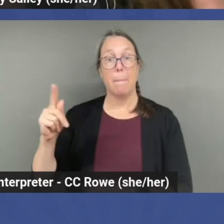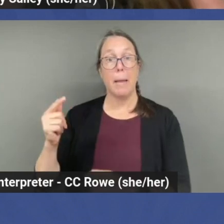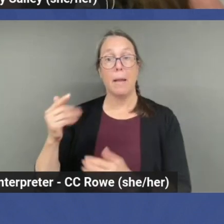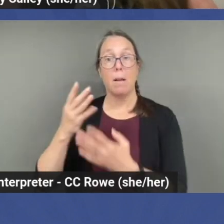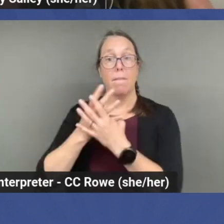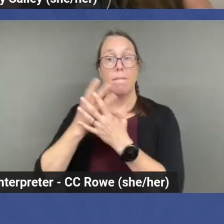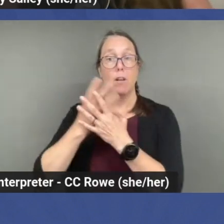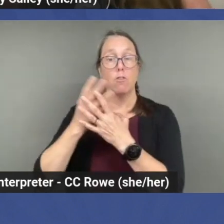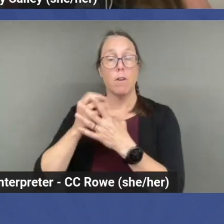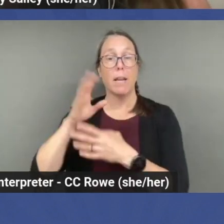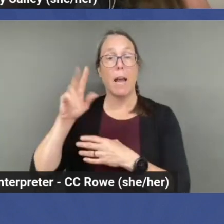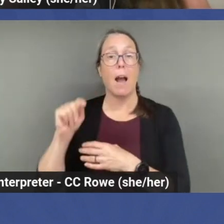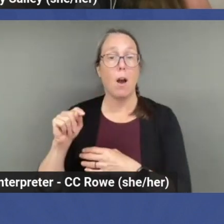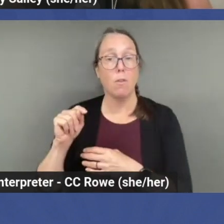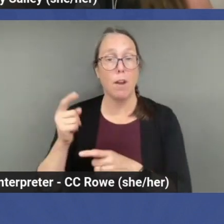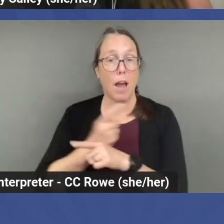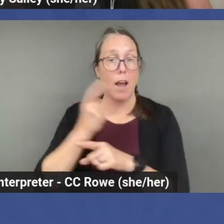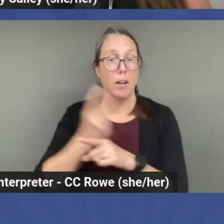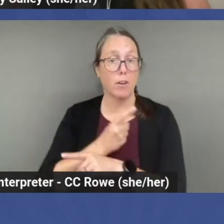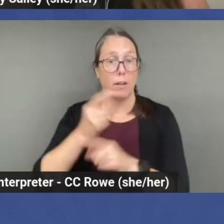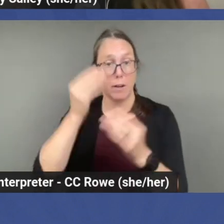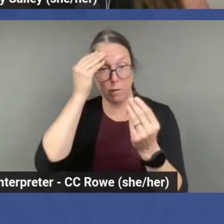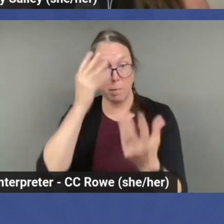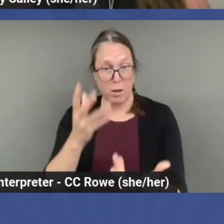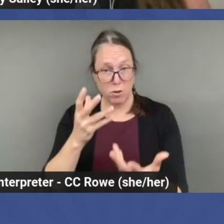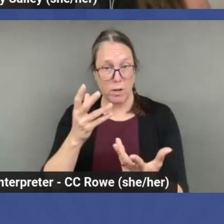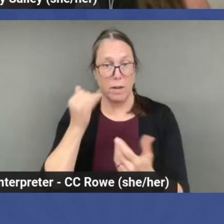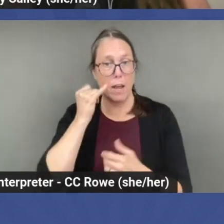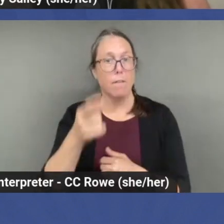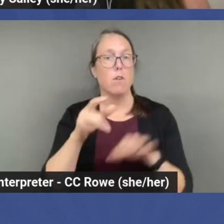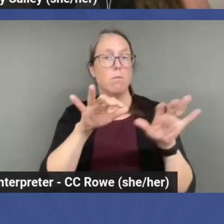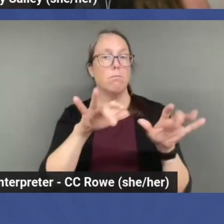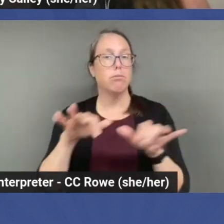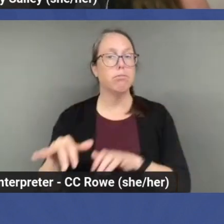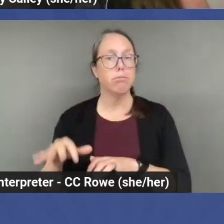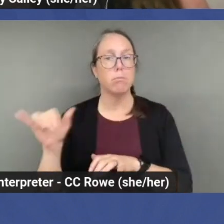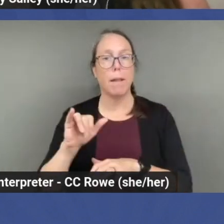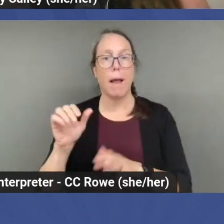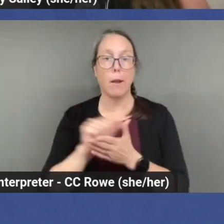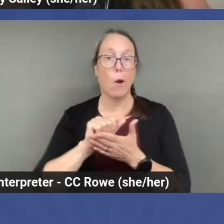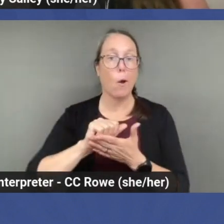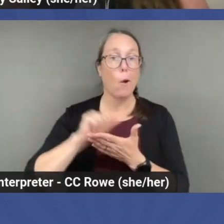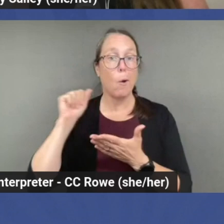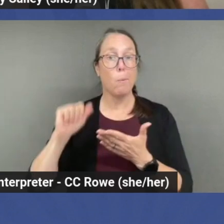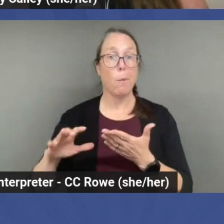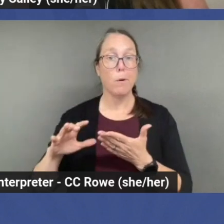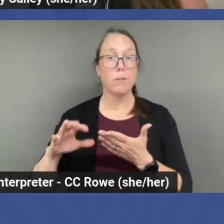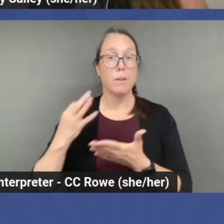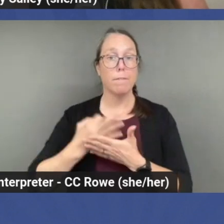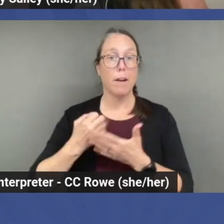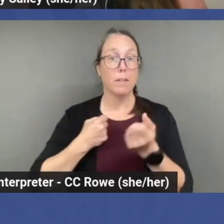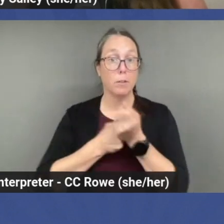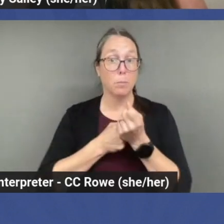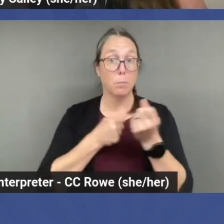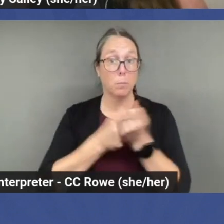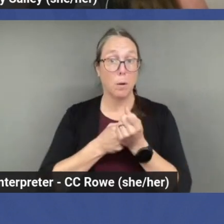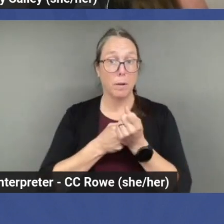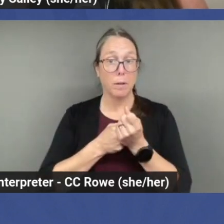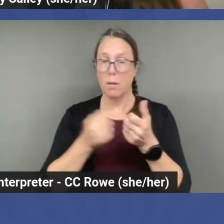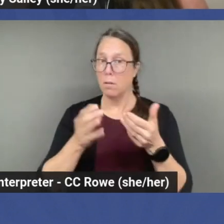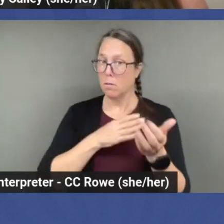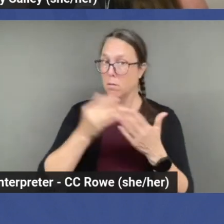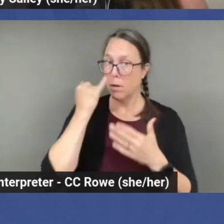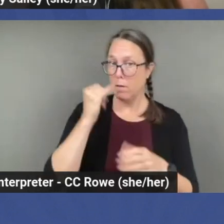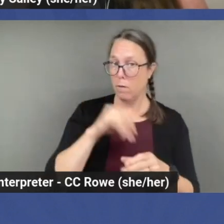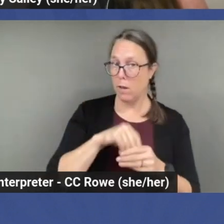healthcare information. If you were to, for example, enter abortion financial support, whether this is in the